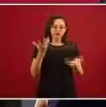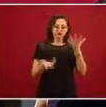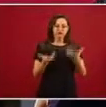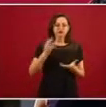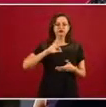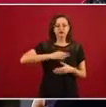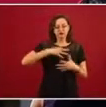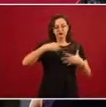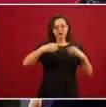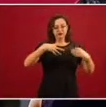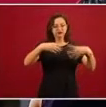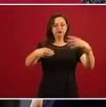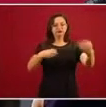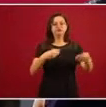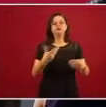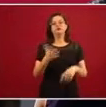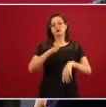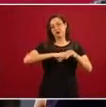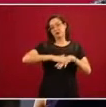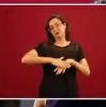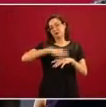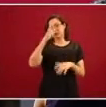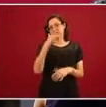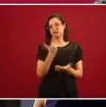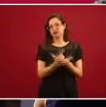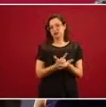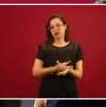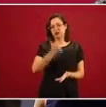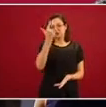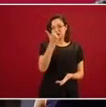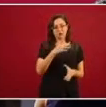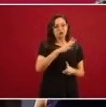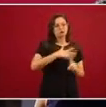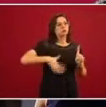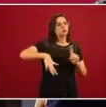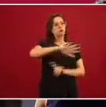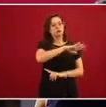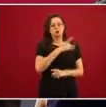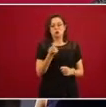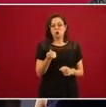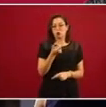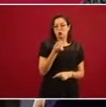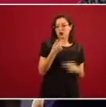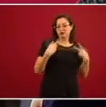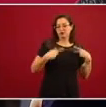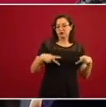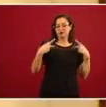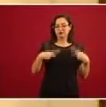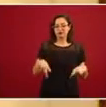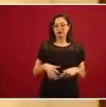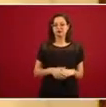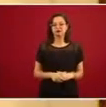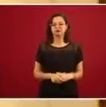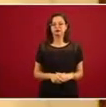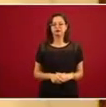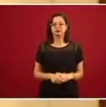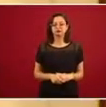And this variation is due, of course, to the different populations of each state. Some of them have a